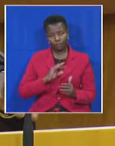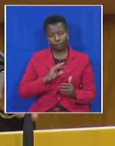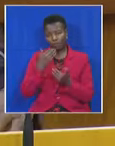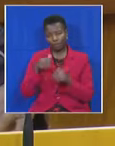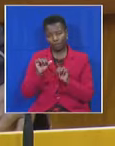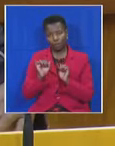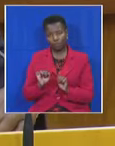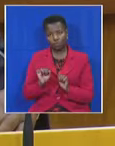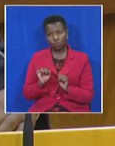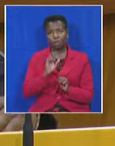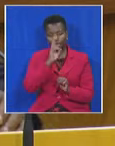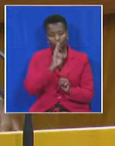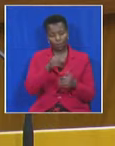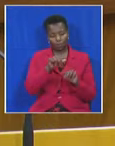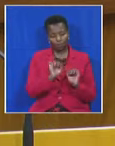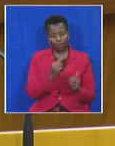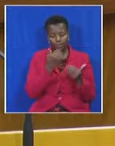Thank you, Honorable Chairperson.